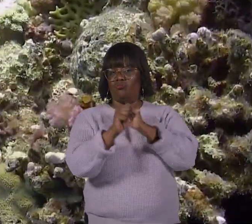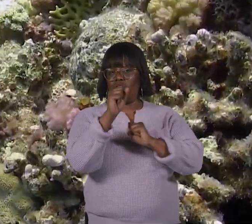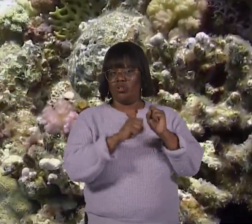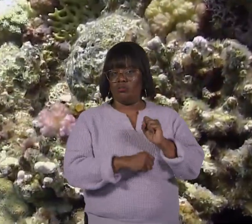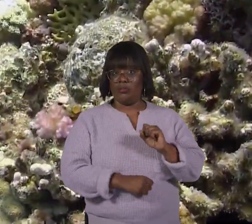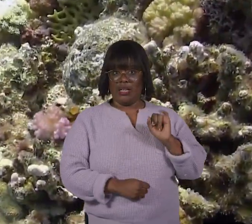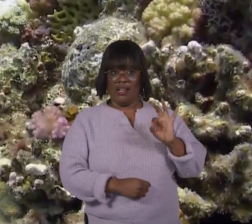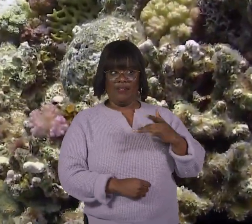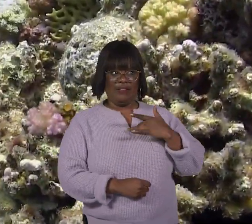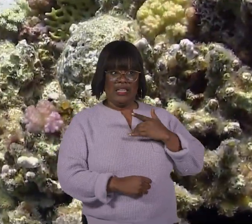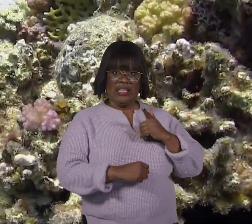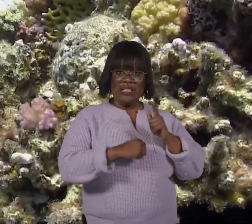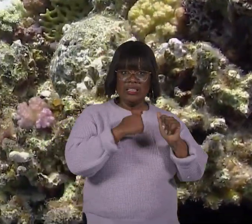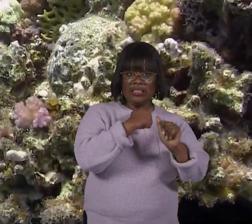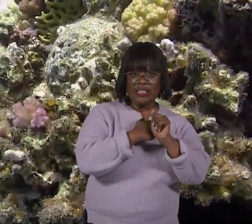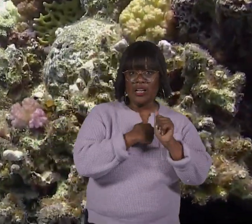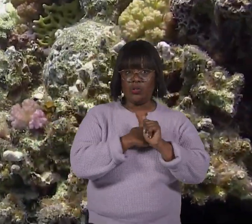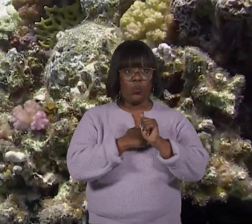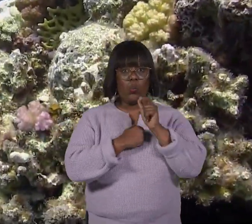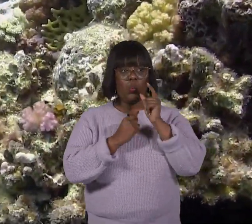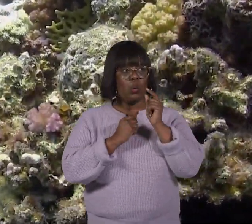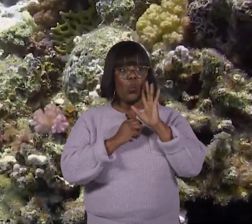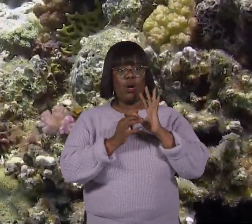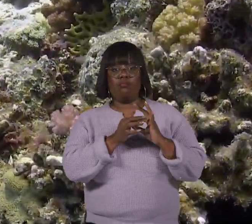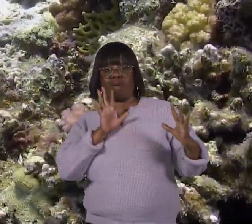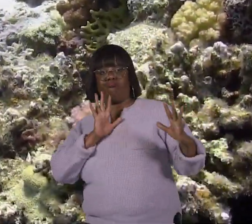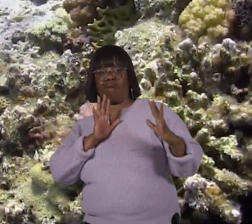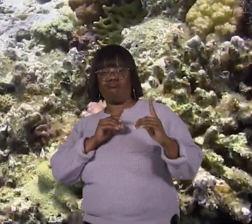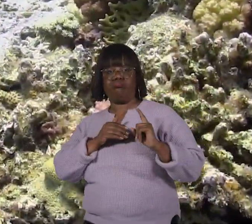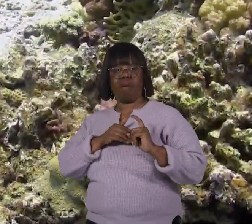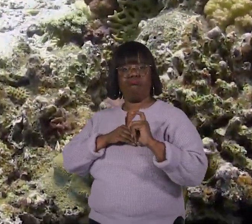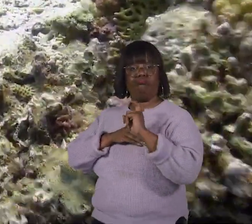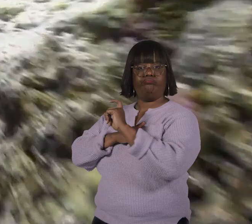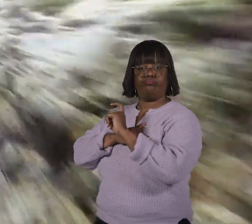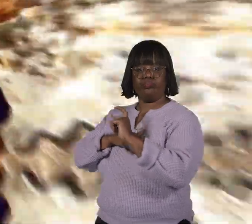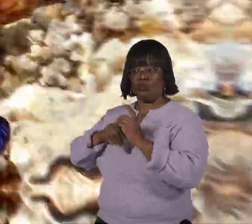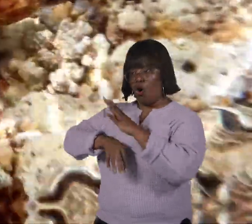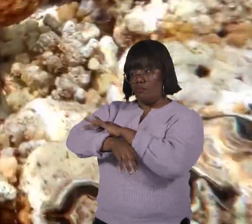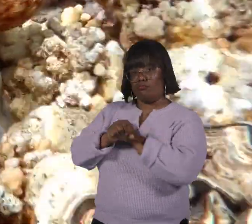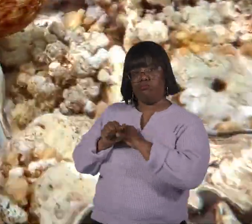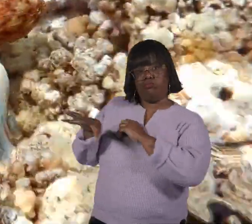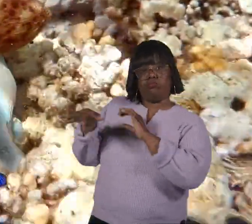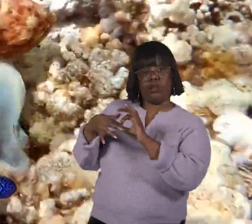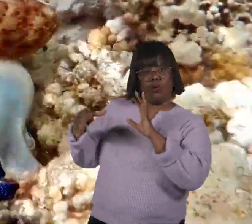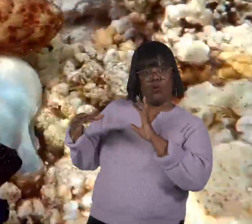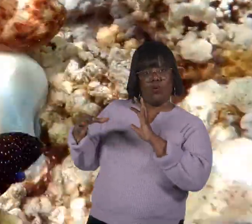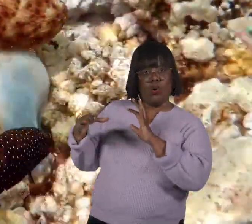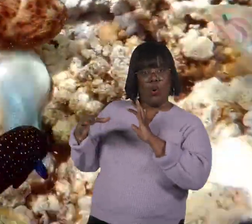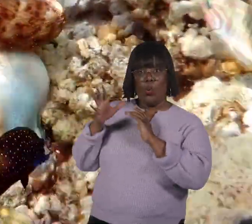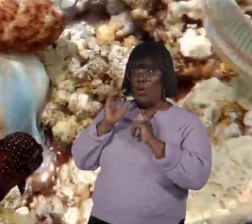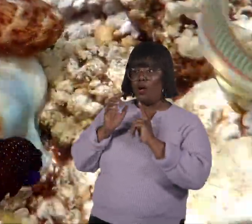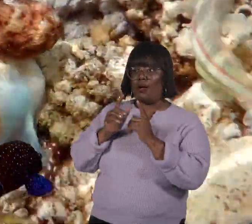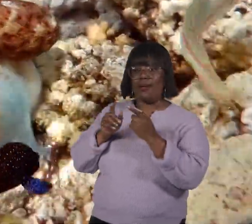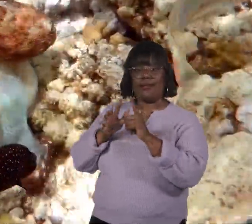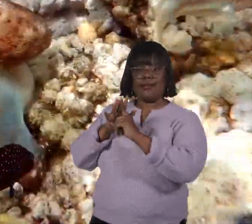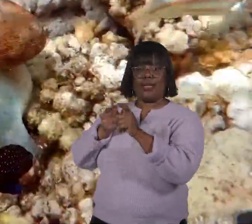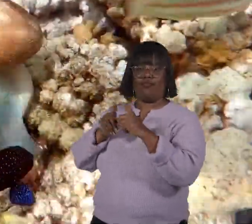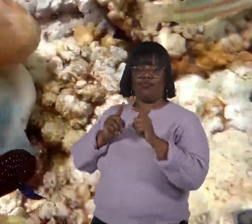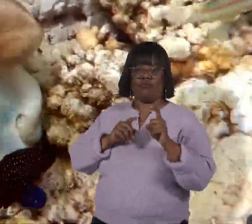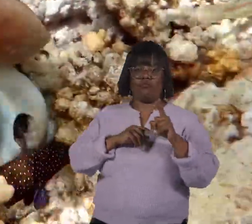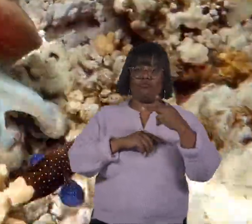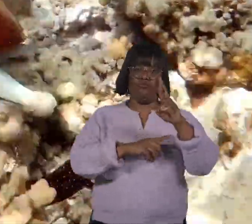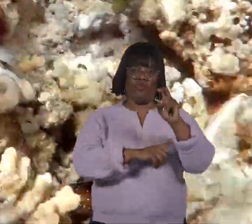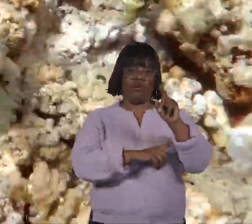octopus is in danger, it will purposely let go of one of its arms. It can then escape its predators because its